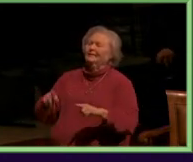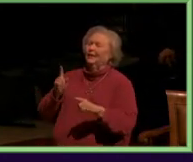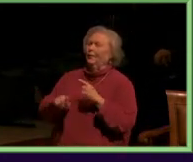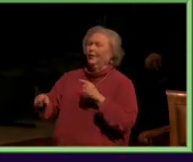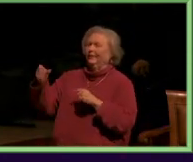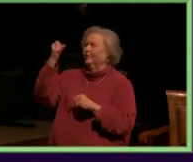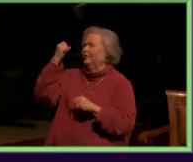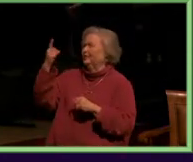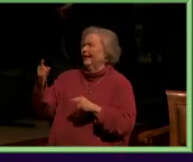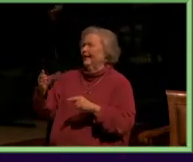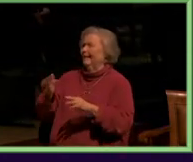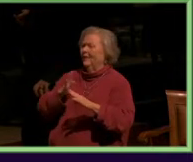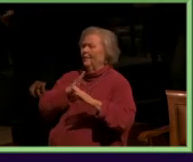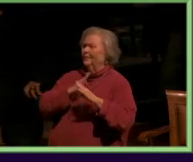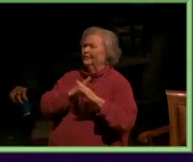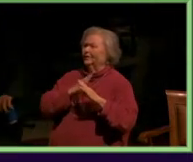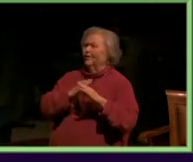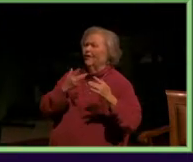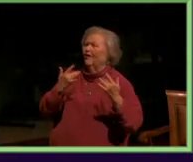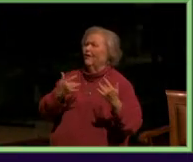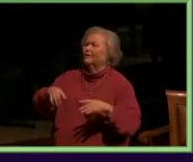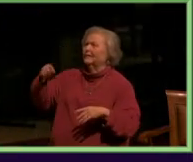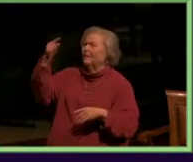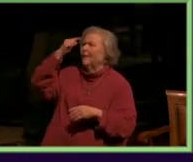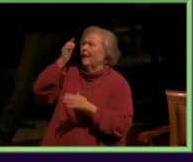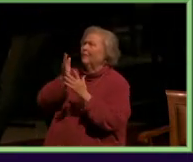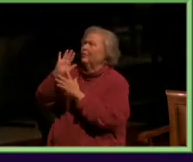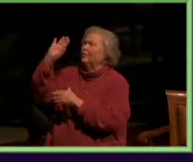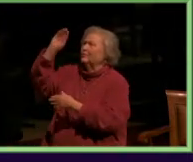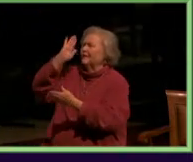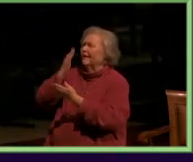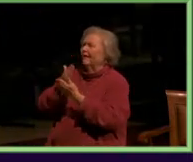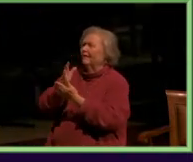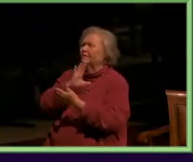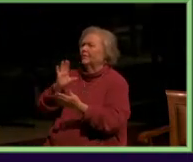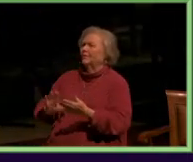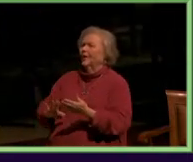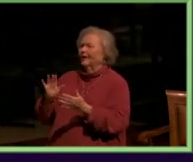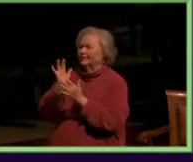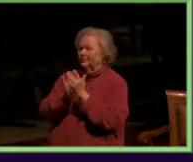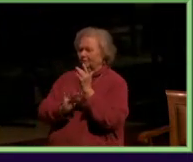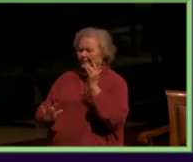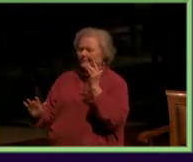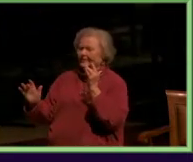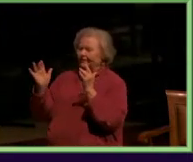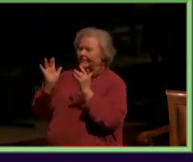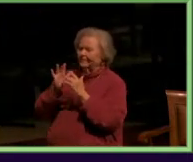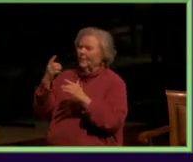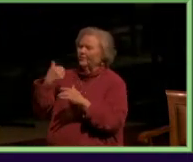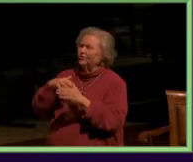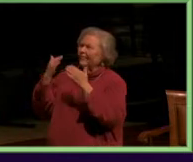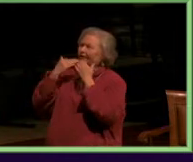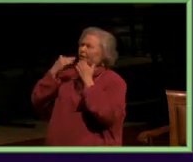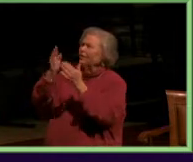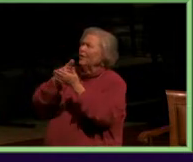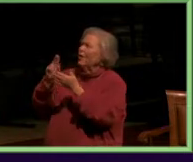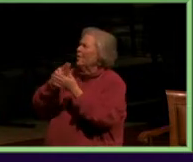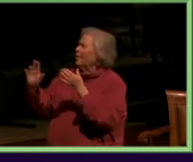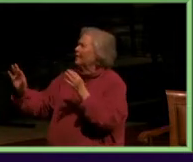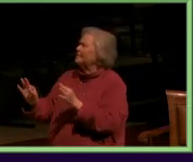minds in and through your Son, Christ Jesus. We are thankful to the Holy